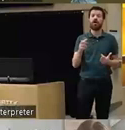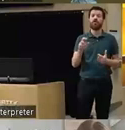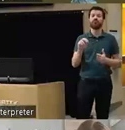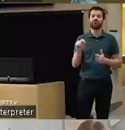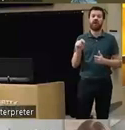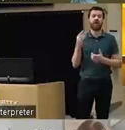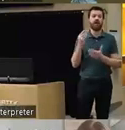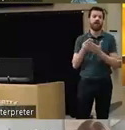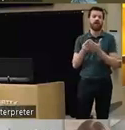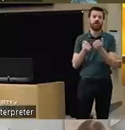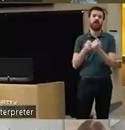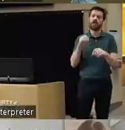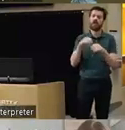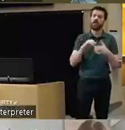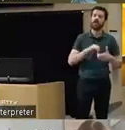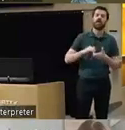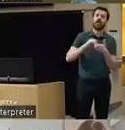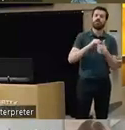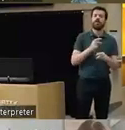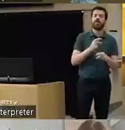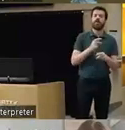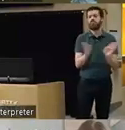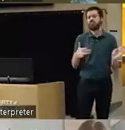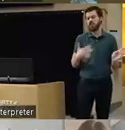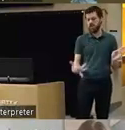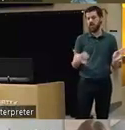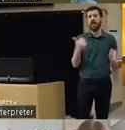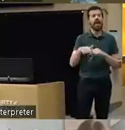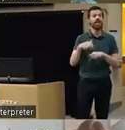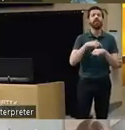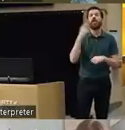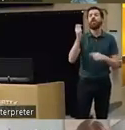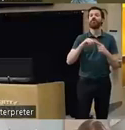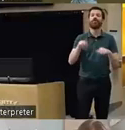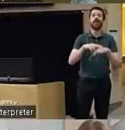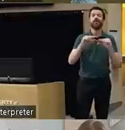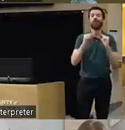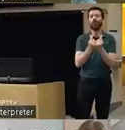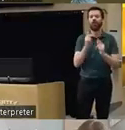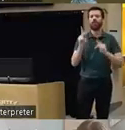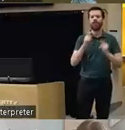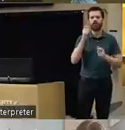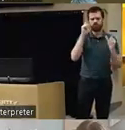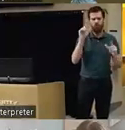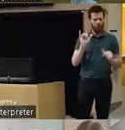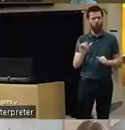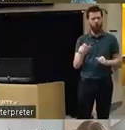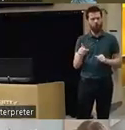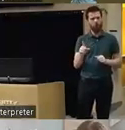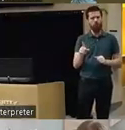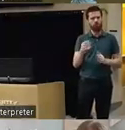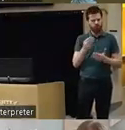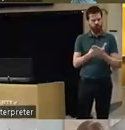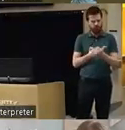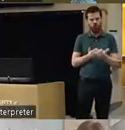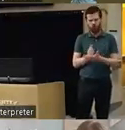collaborative care across the board. And whenever I've gone to the national groups, people are surprised that we've been funded through our